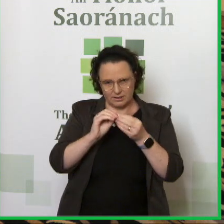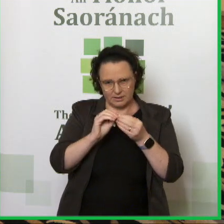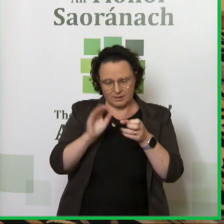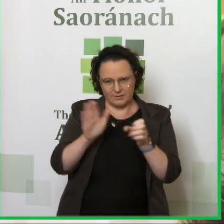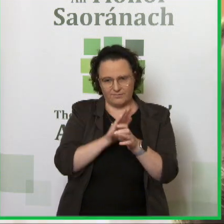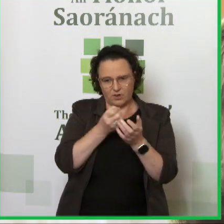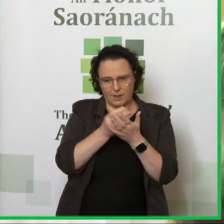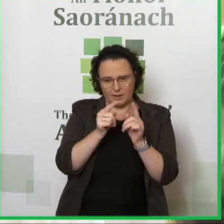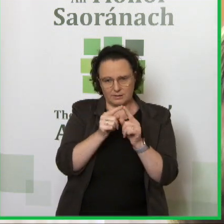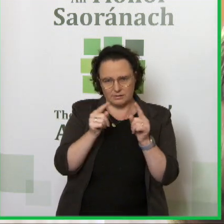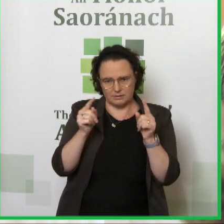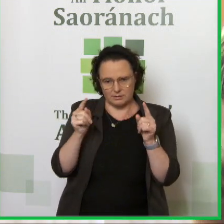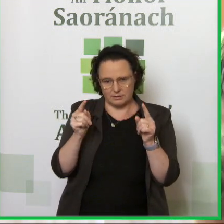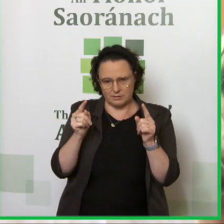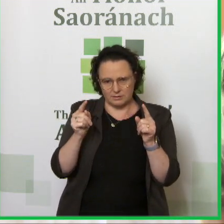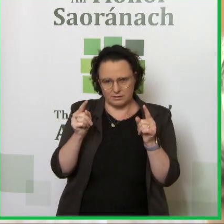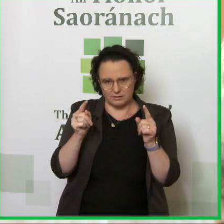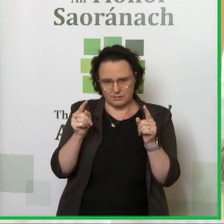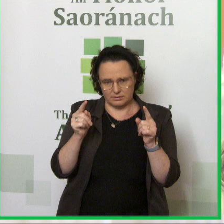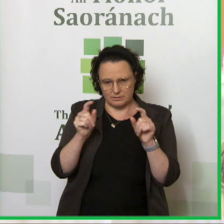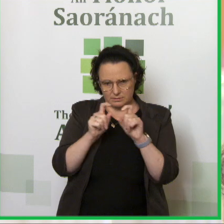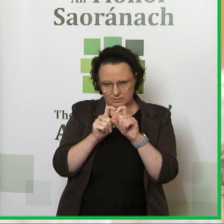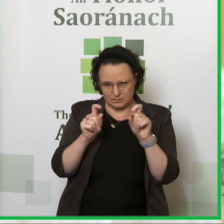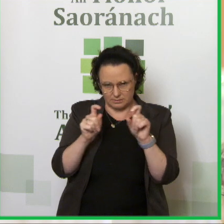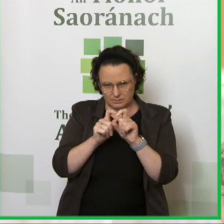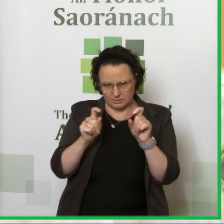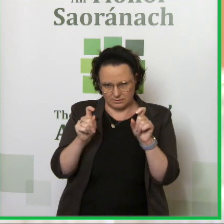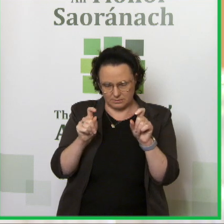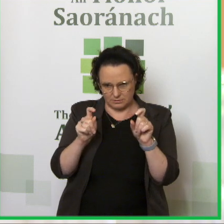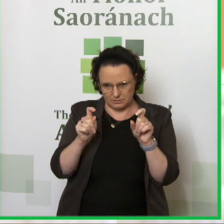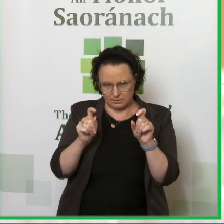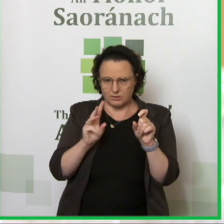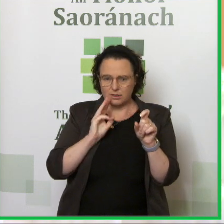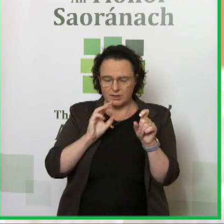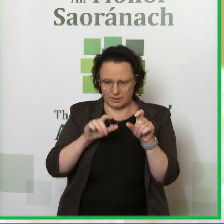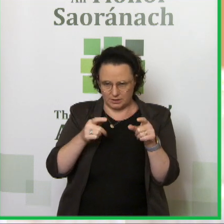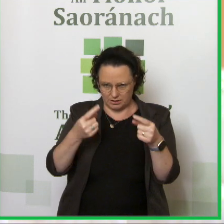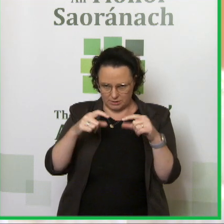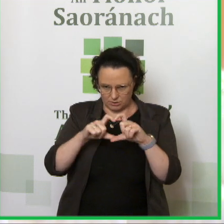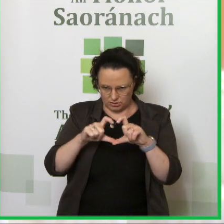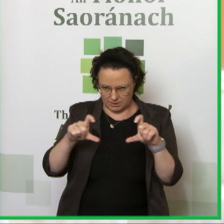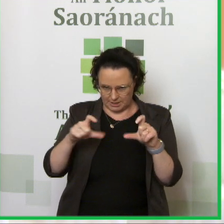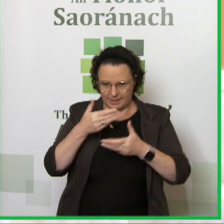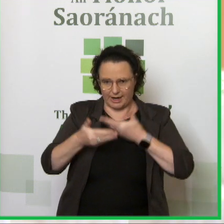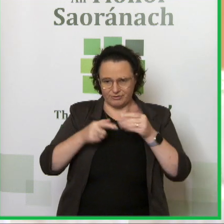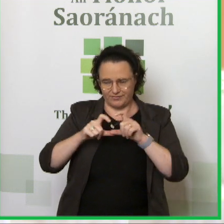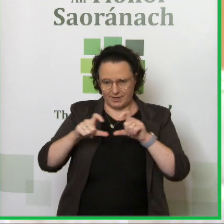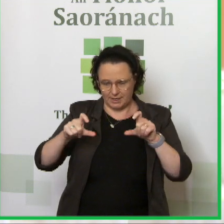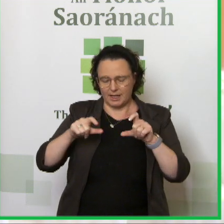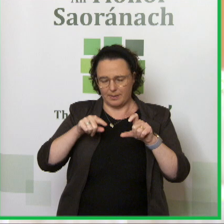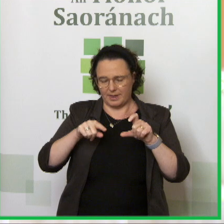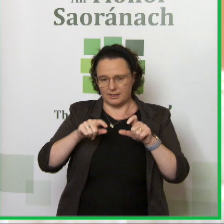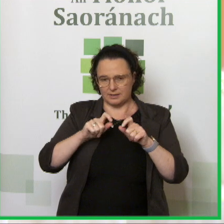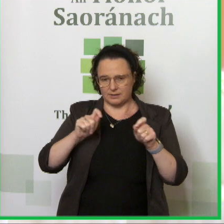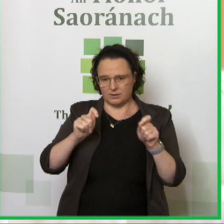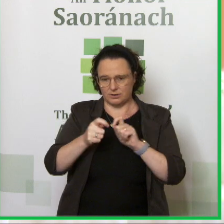line is in the narrative. In the text, was it, Lauren? Yeah, we should change that line to